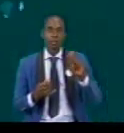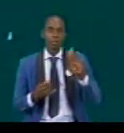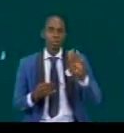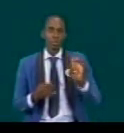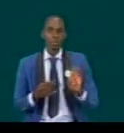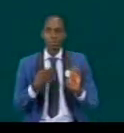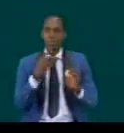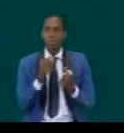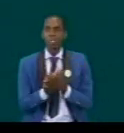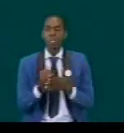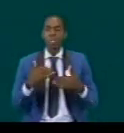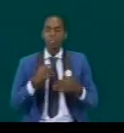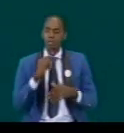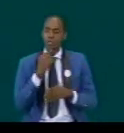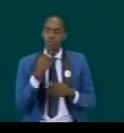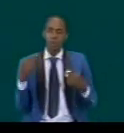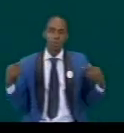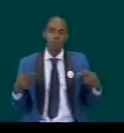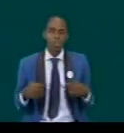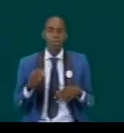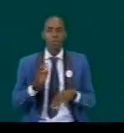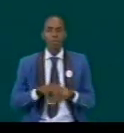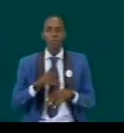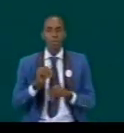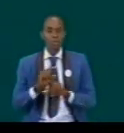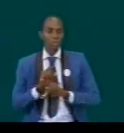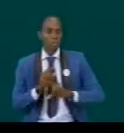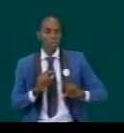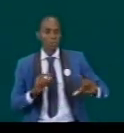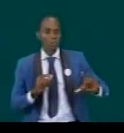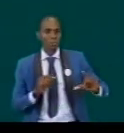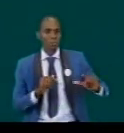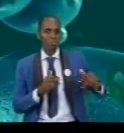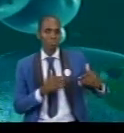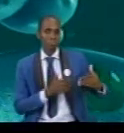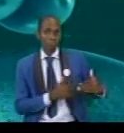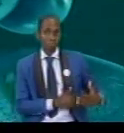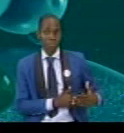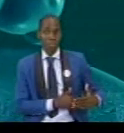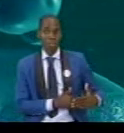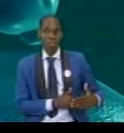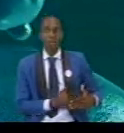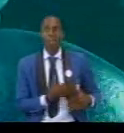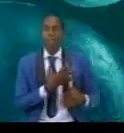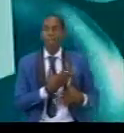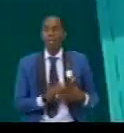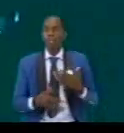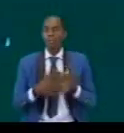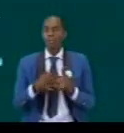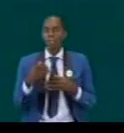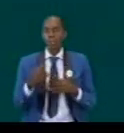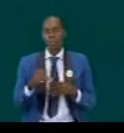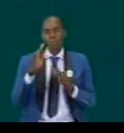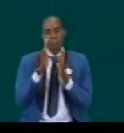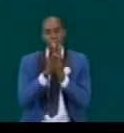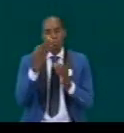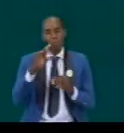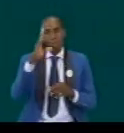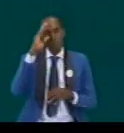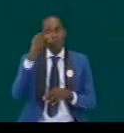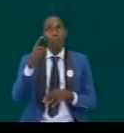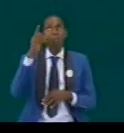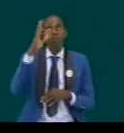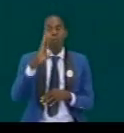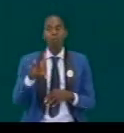serious pain in my left bicep. But after the prayers of the man of God tonight, I discovered